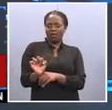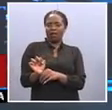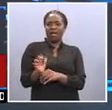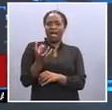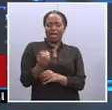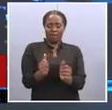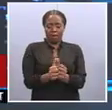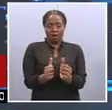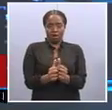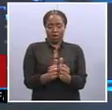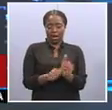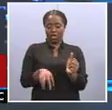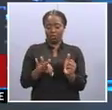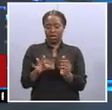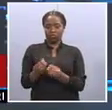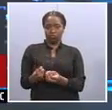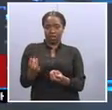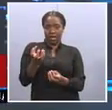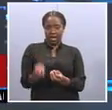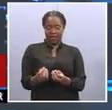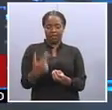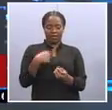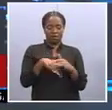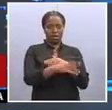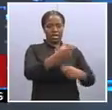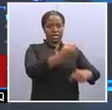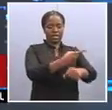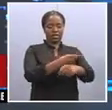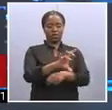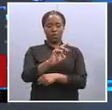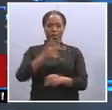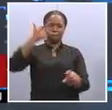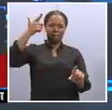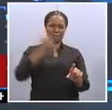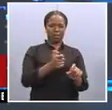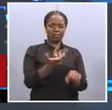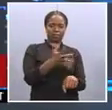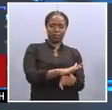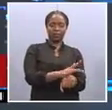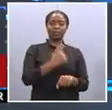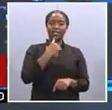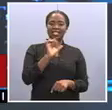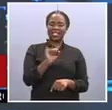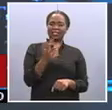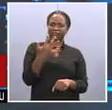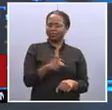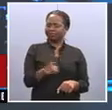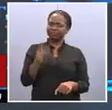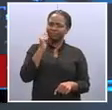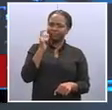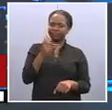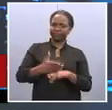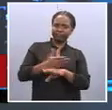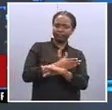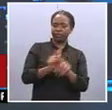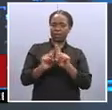Nomsa Maduna was about to board a taxi when she was shot and killed on Wednesday. It's now emerged that several cases were opened against the man in the past,